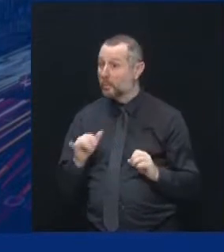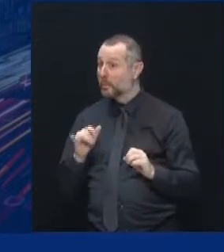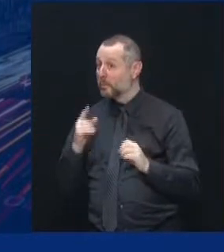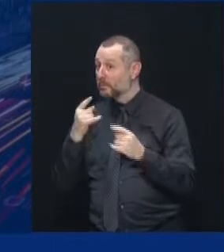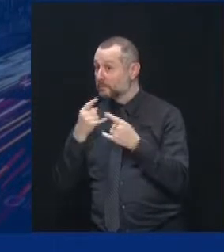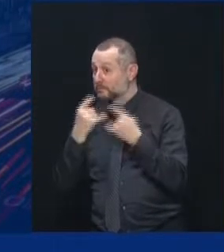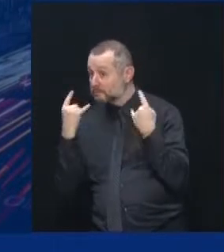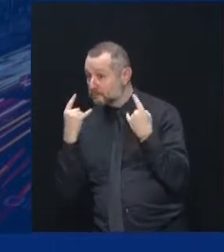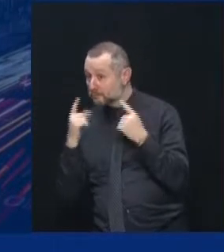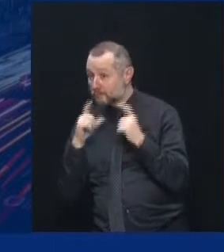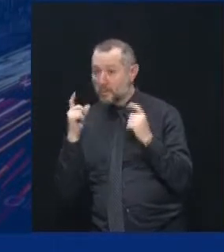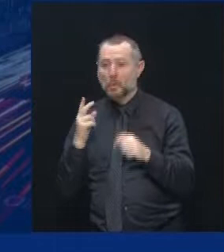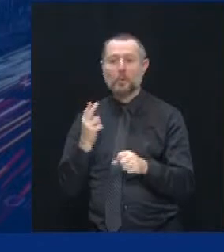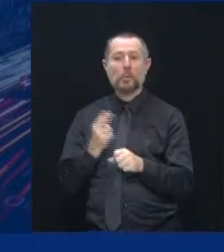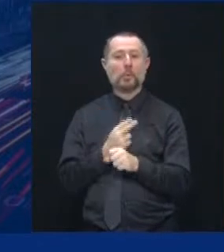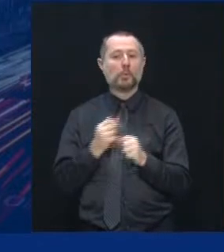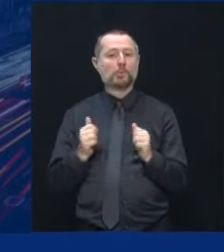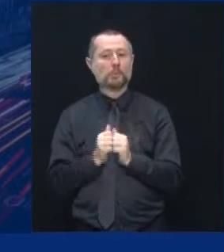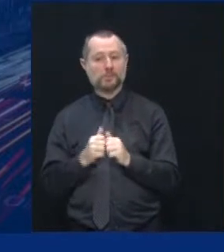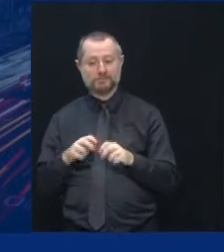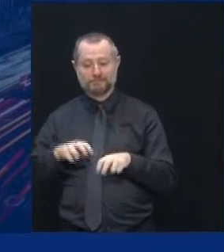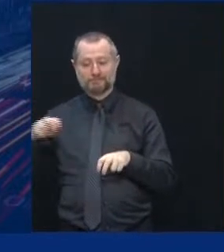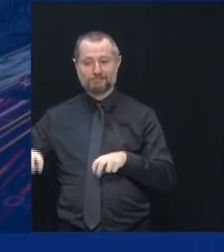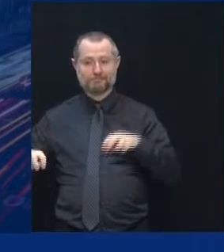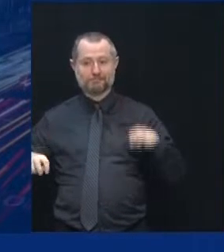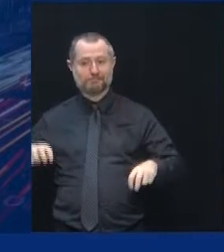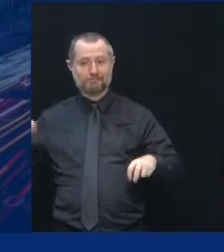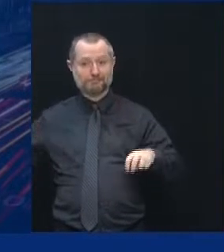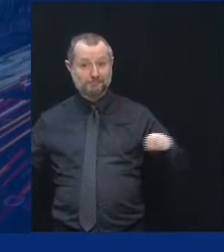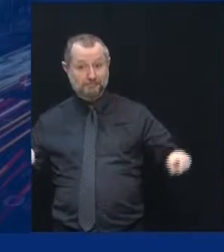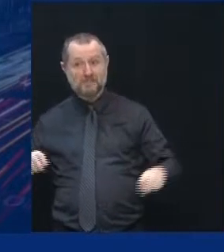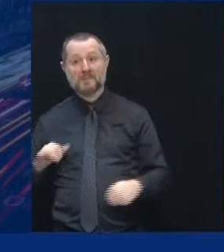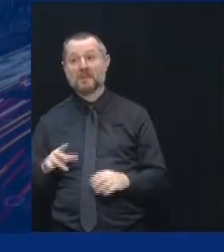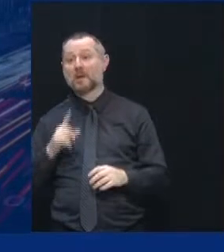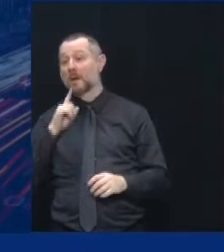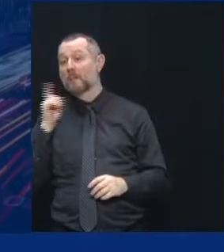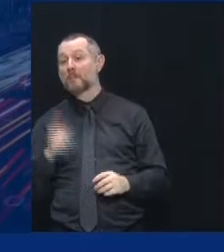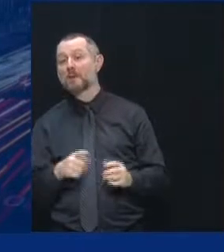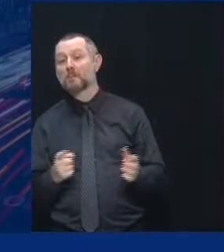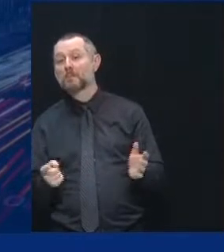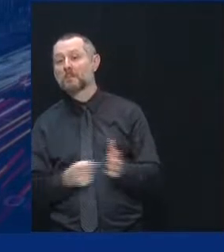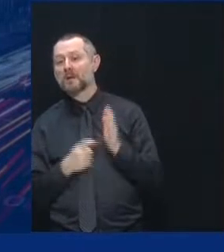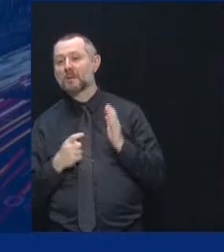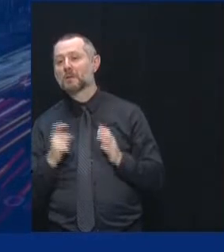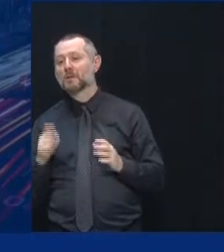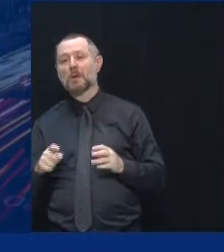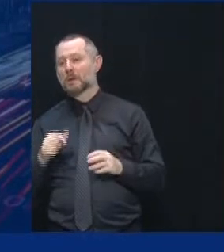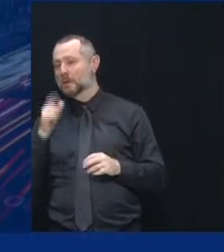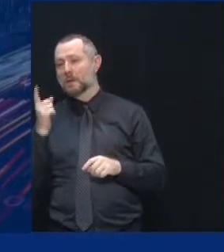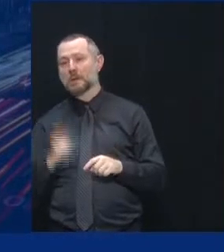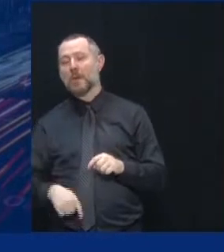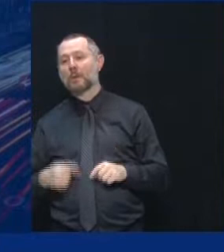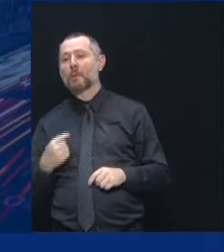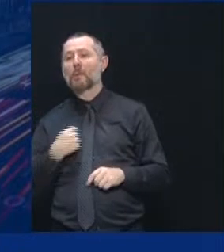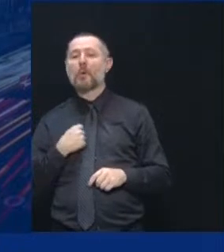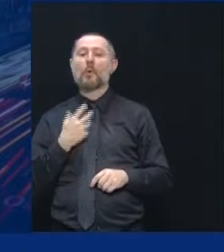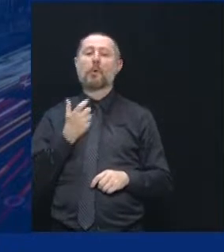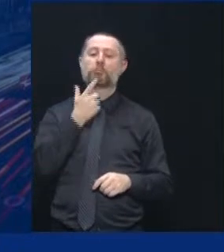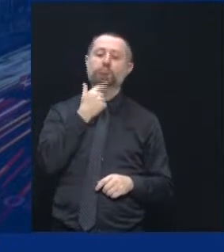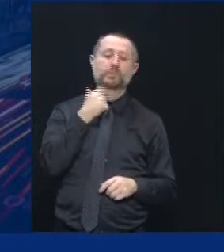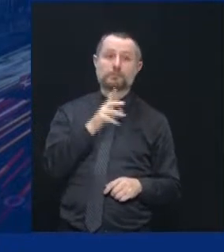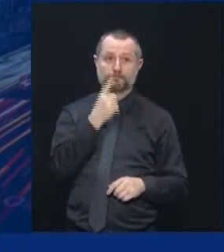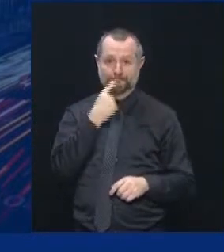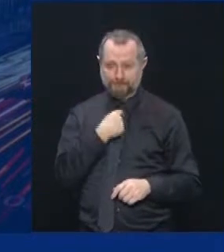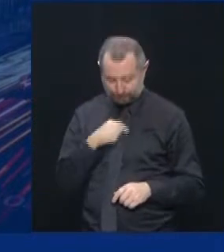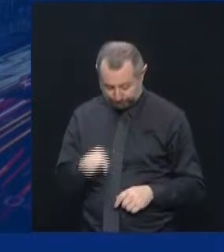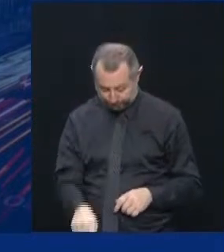and then mandatory assigned seating. It's not where people can sit wherever they want. But this